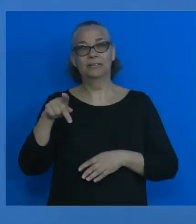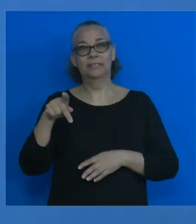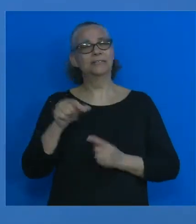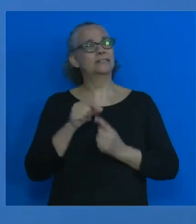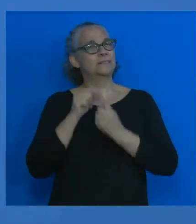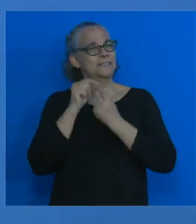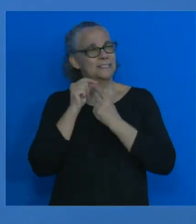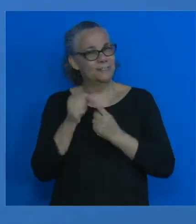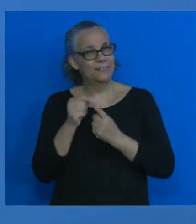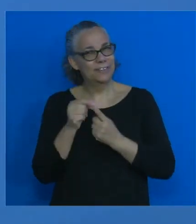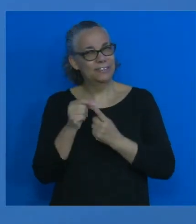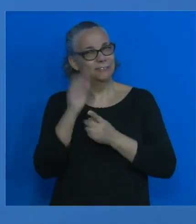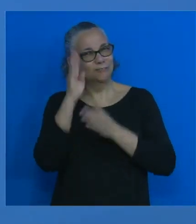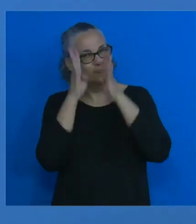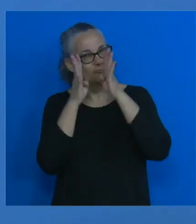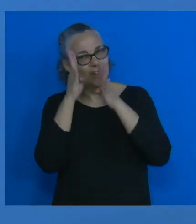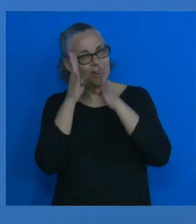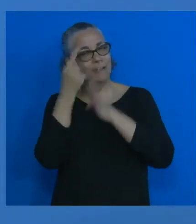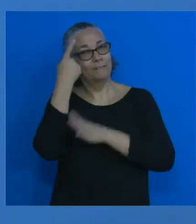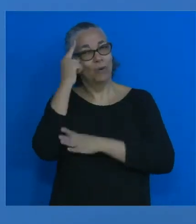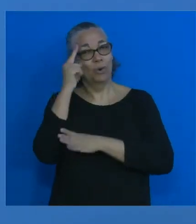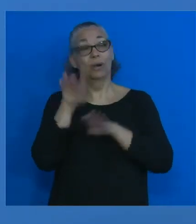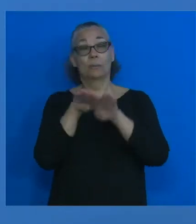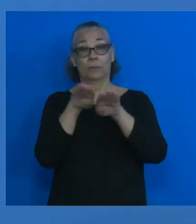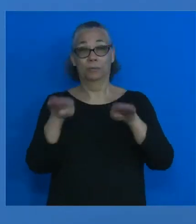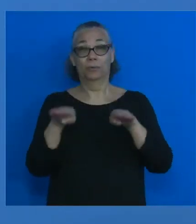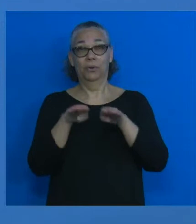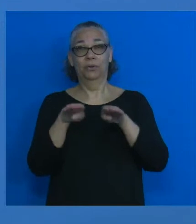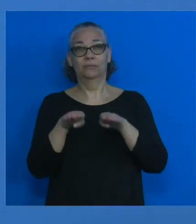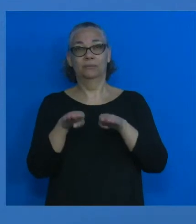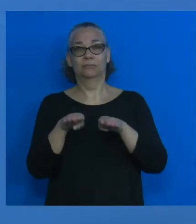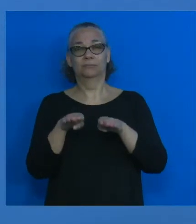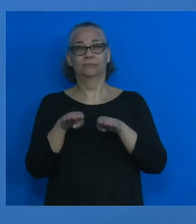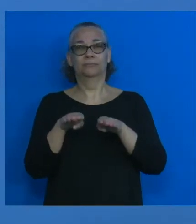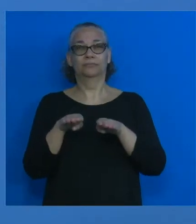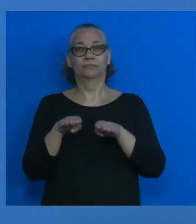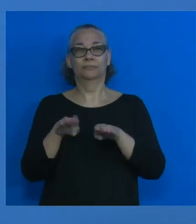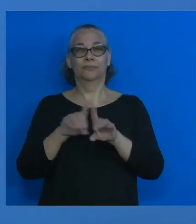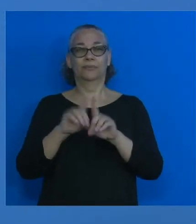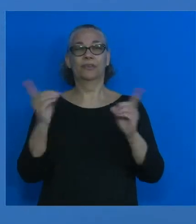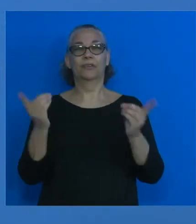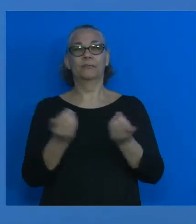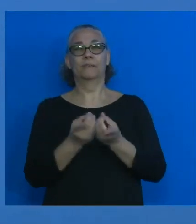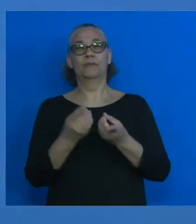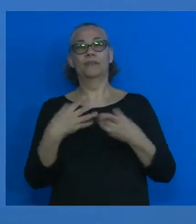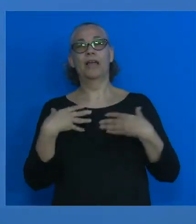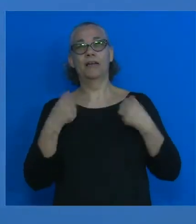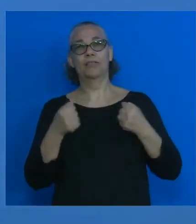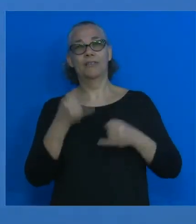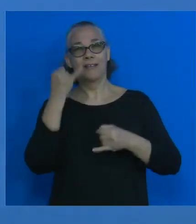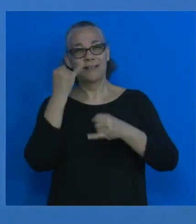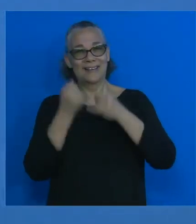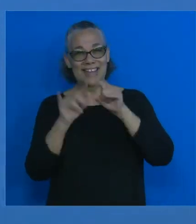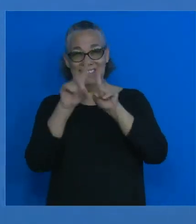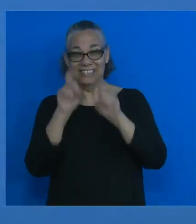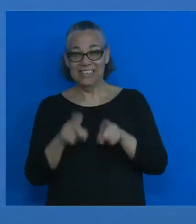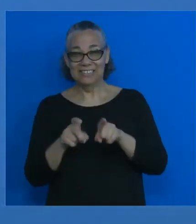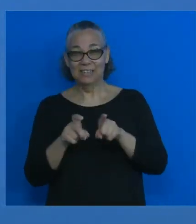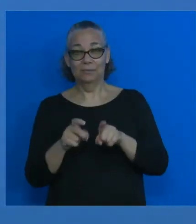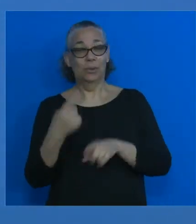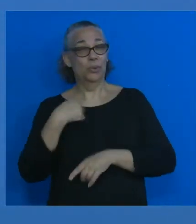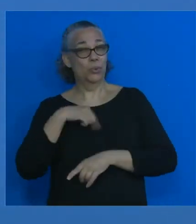specifically customize this app for Bermuda. The Department of Health is in the final testing phases of We Health